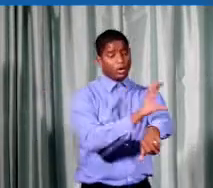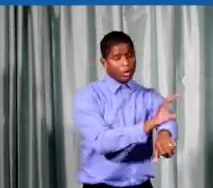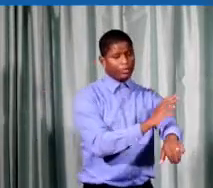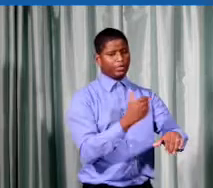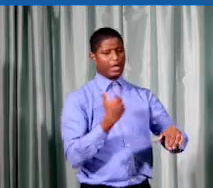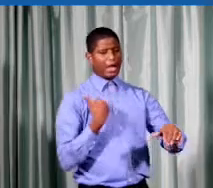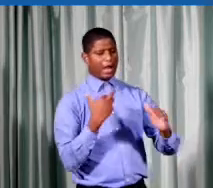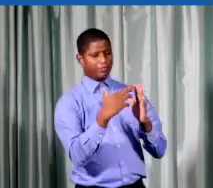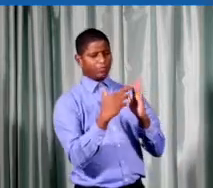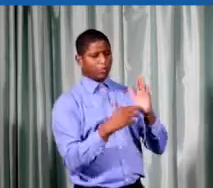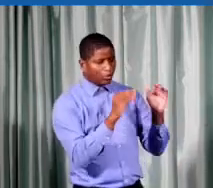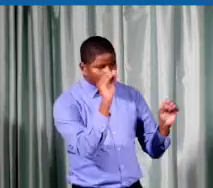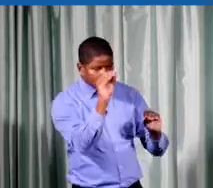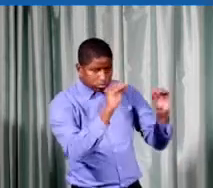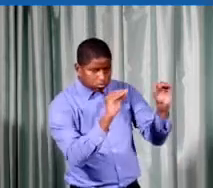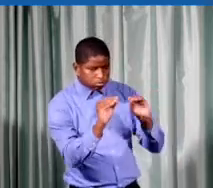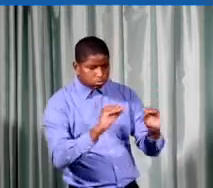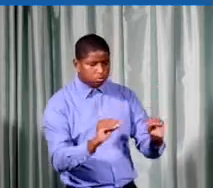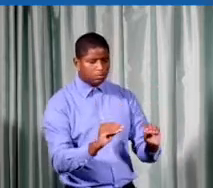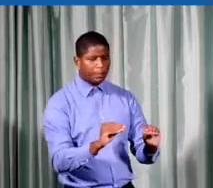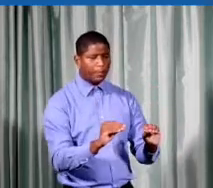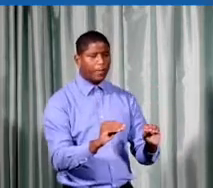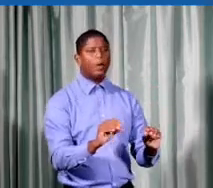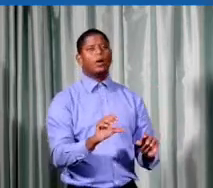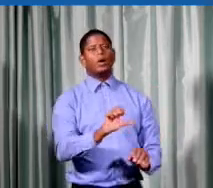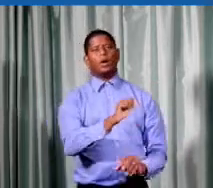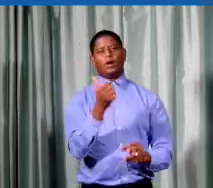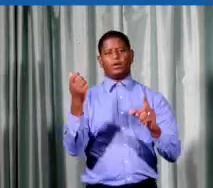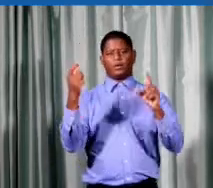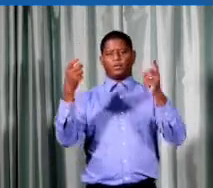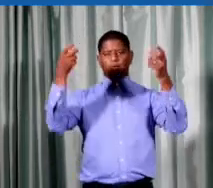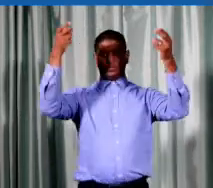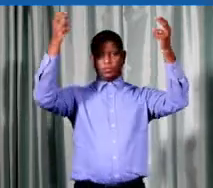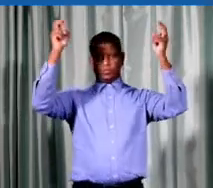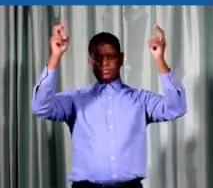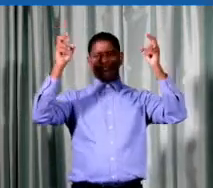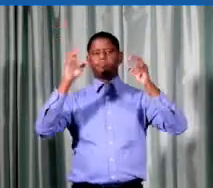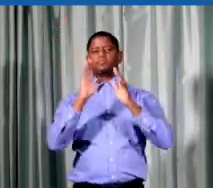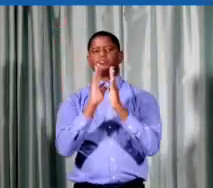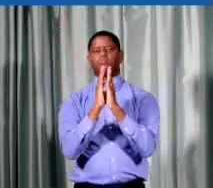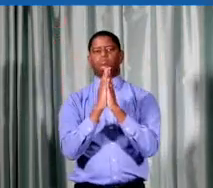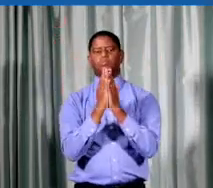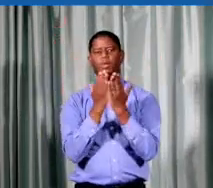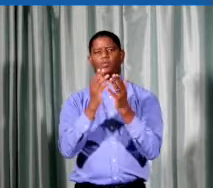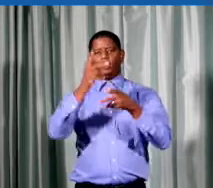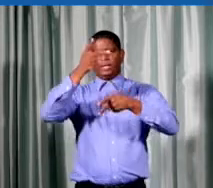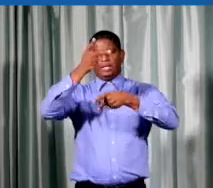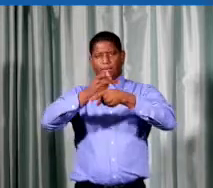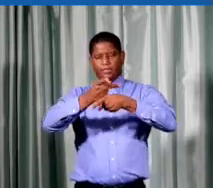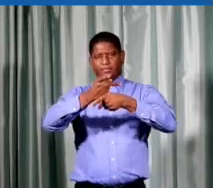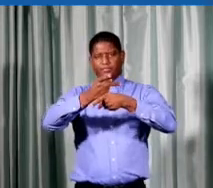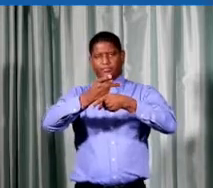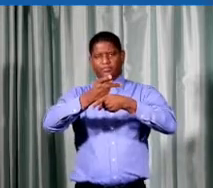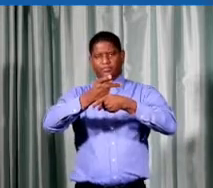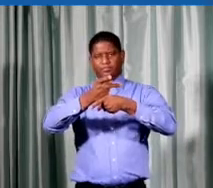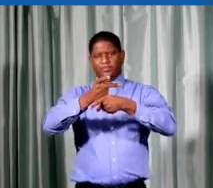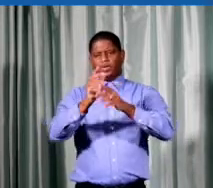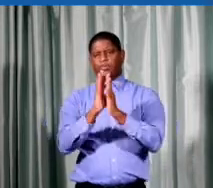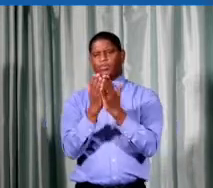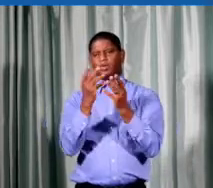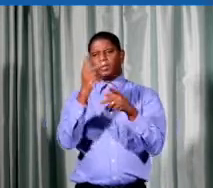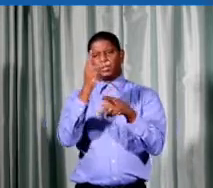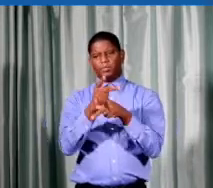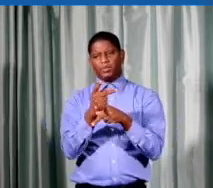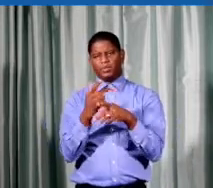bookkeeping. The bookkeeping aspect of accounting is what the computer does. So if